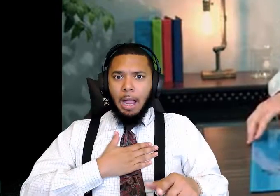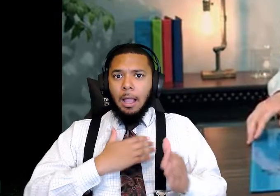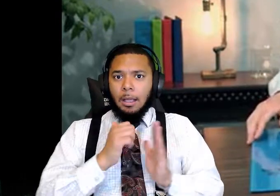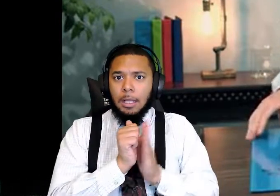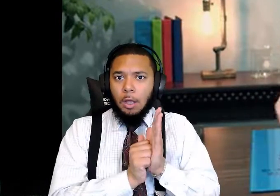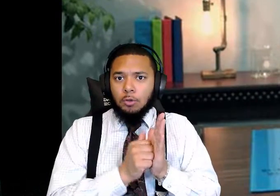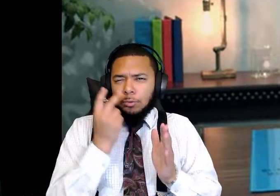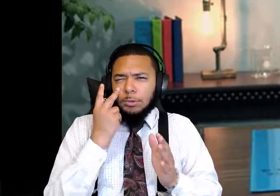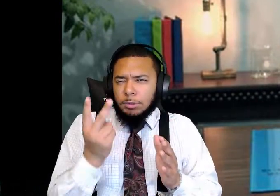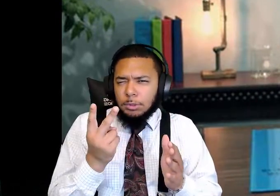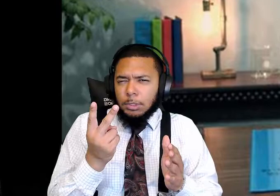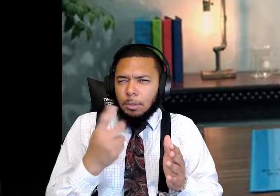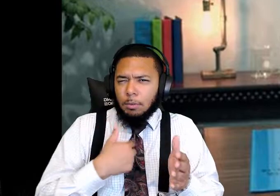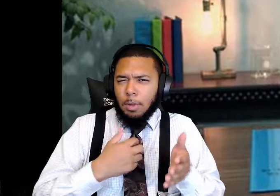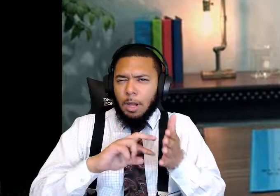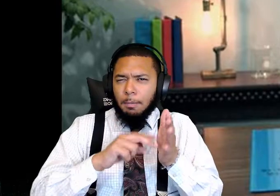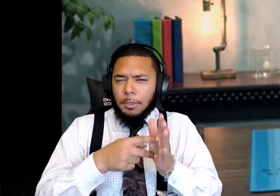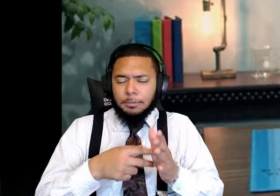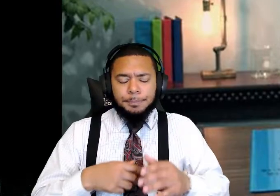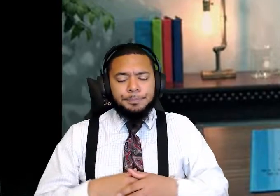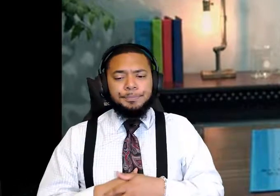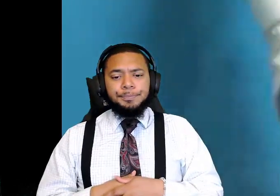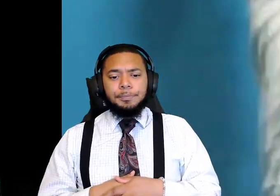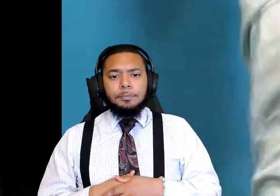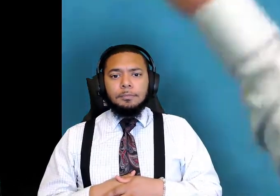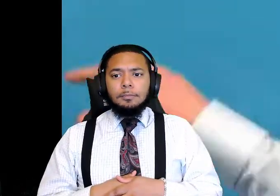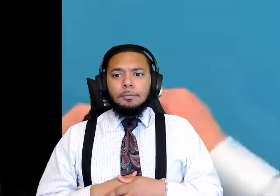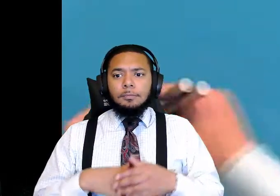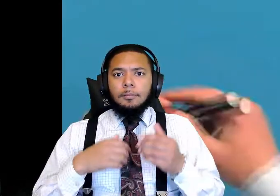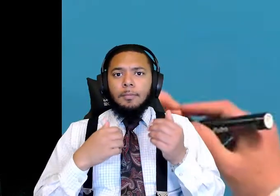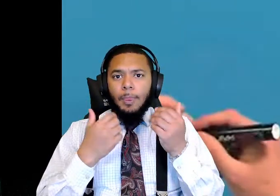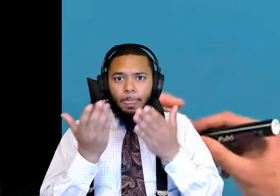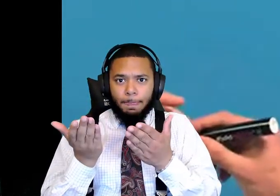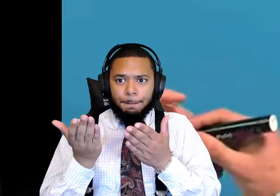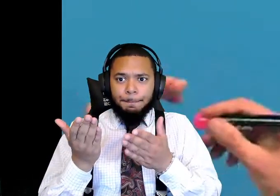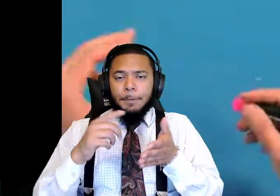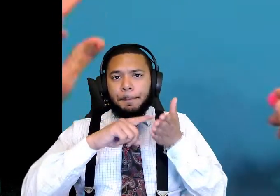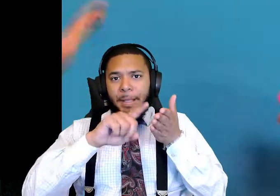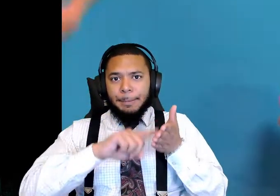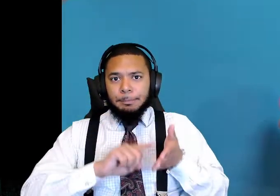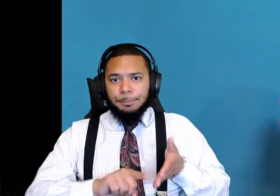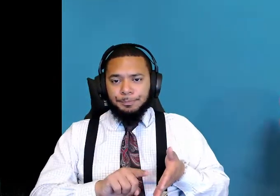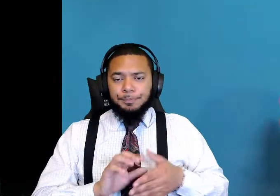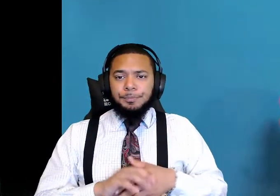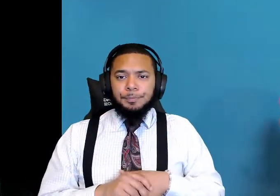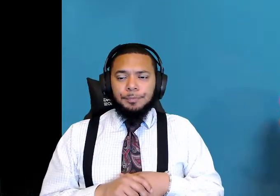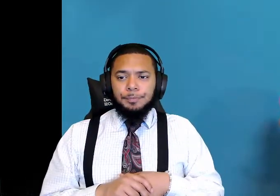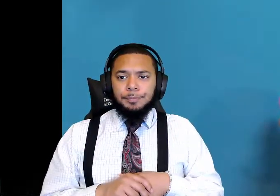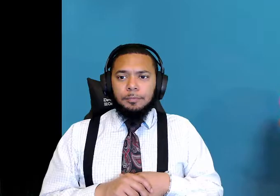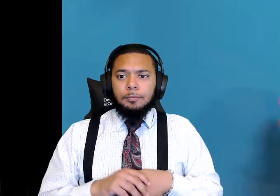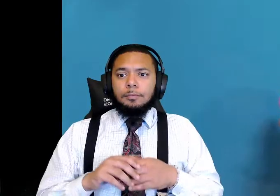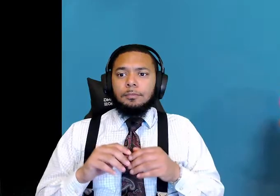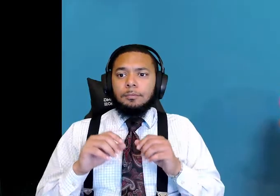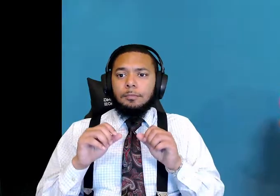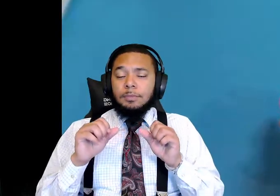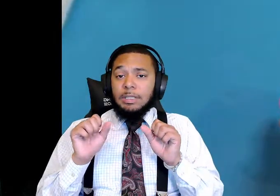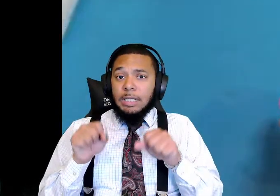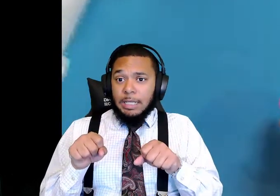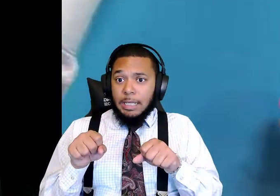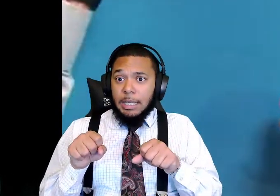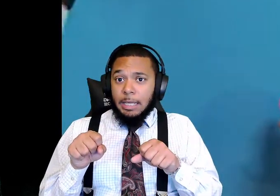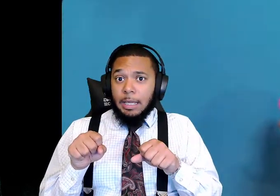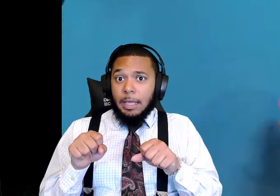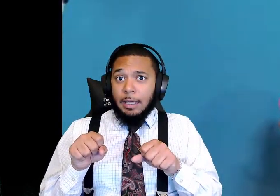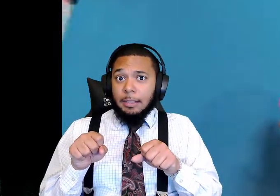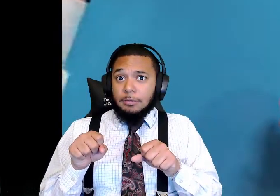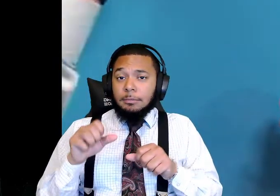looks like. So here we have payments, and they can take the form of an